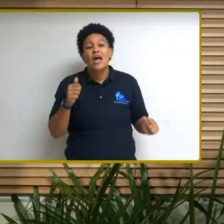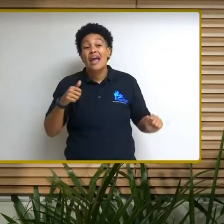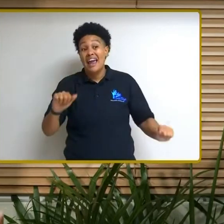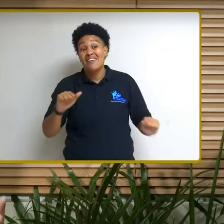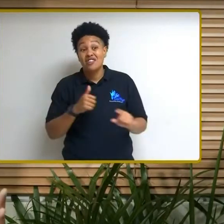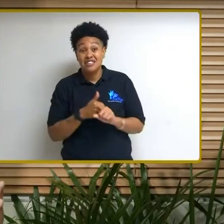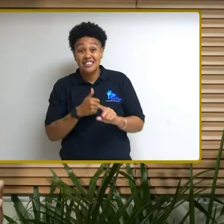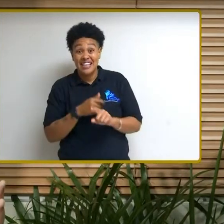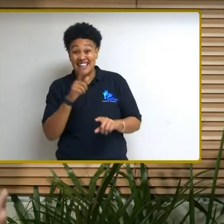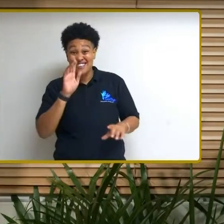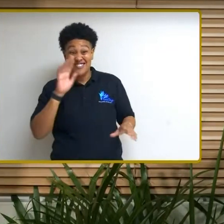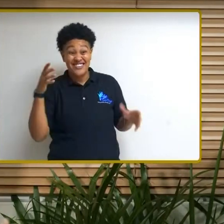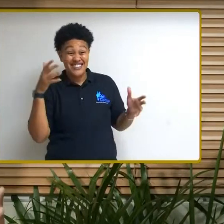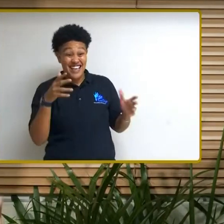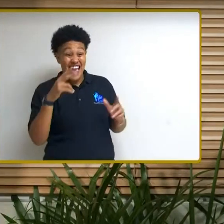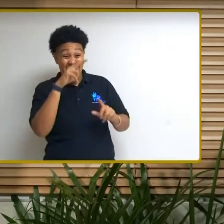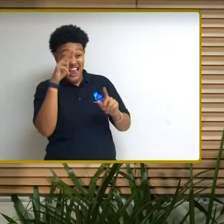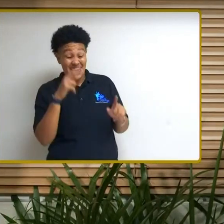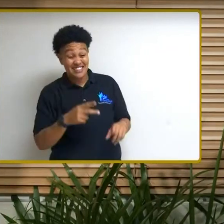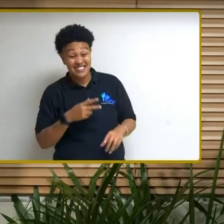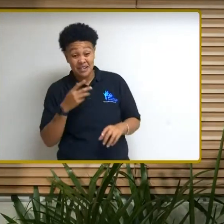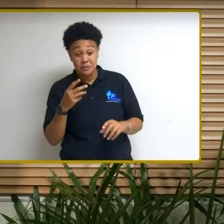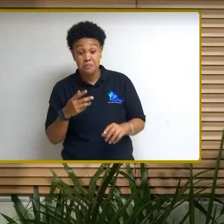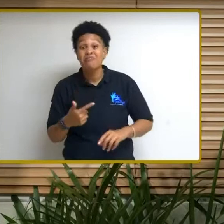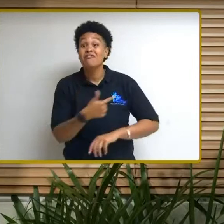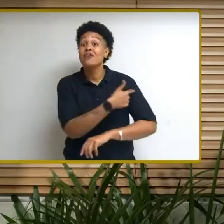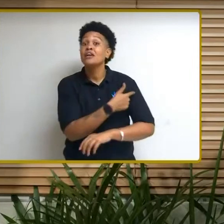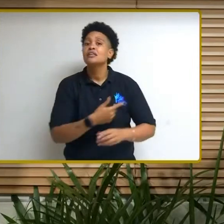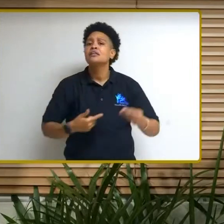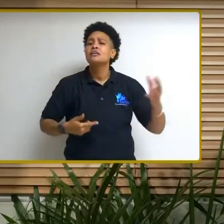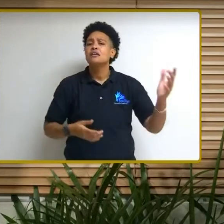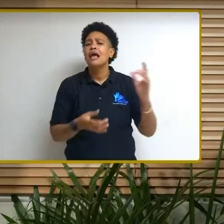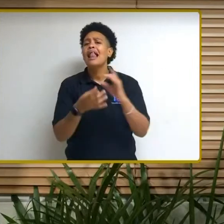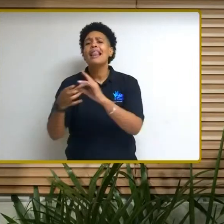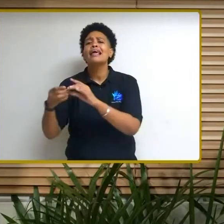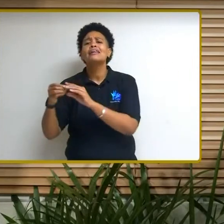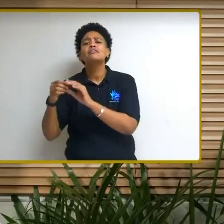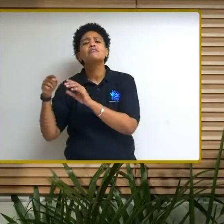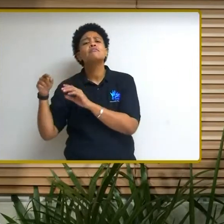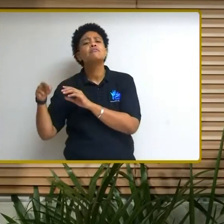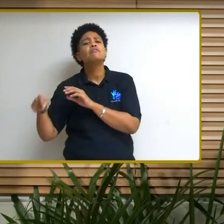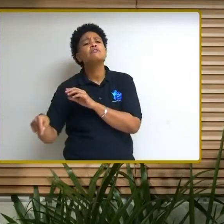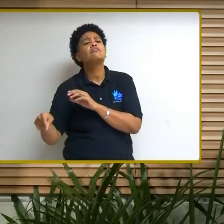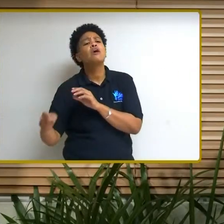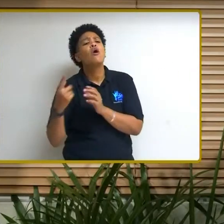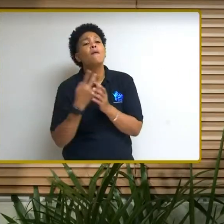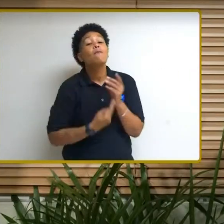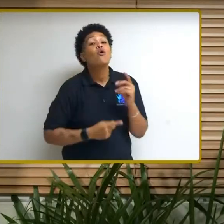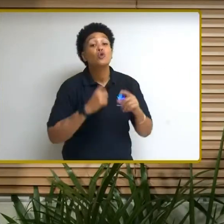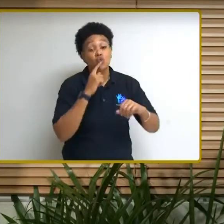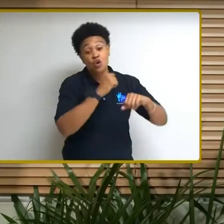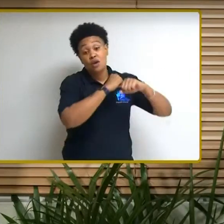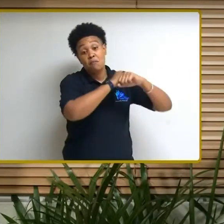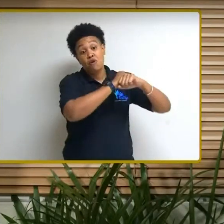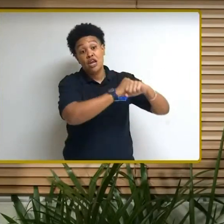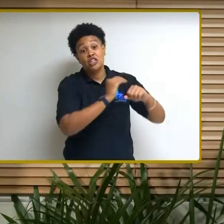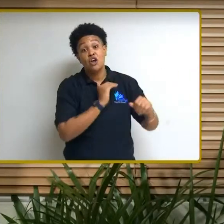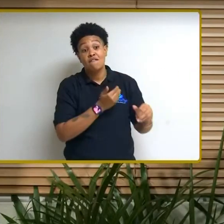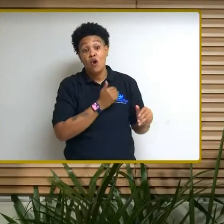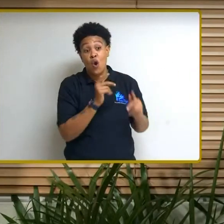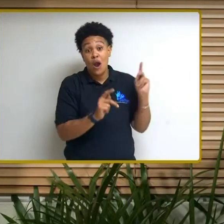at applying the vaccine are linked in this instance, both to the protection of our